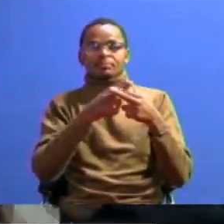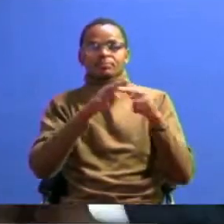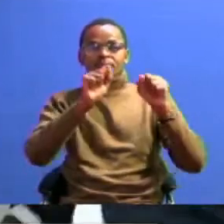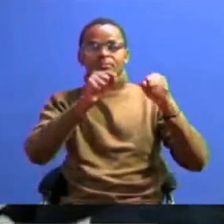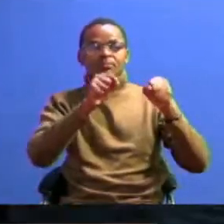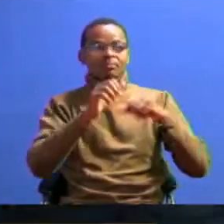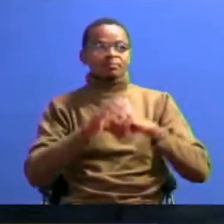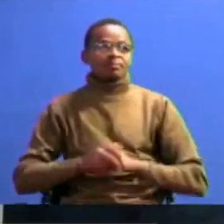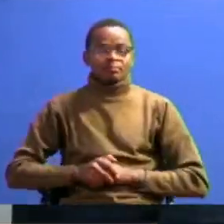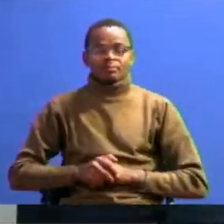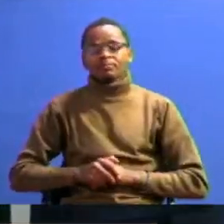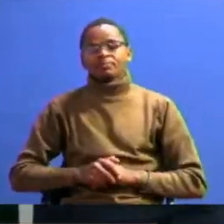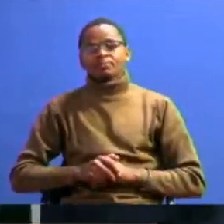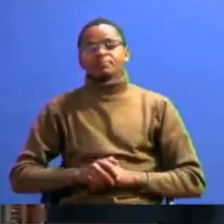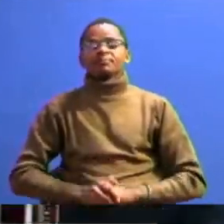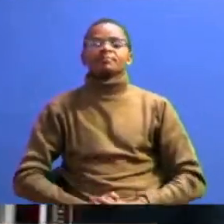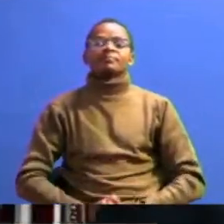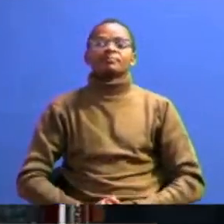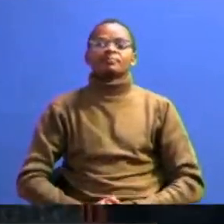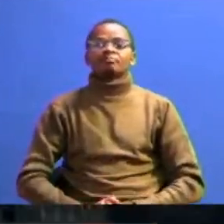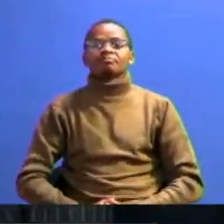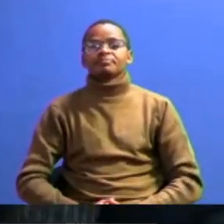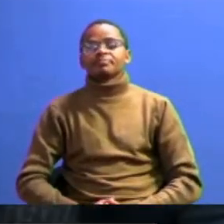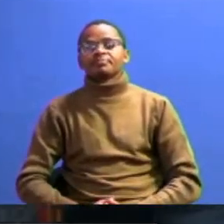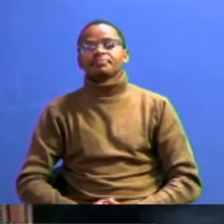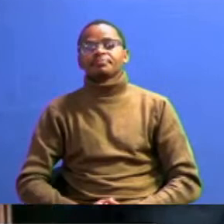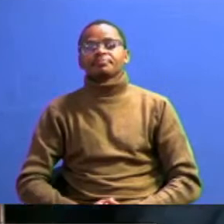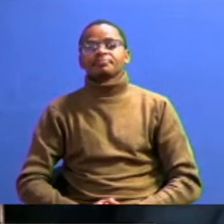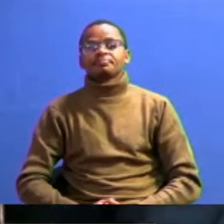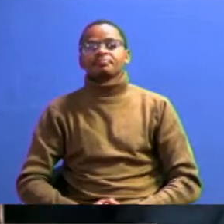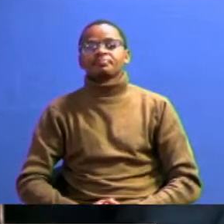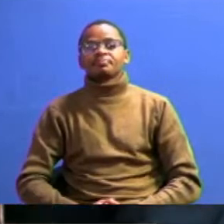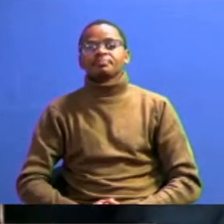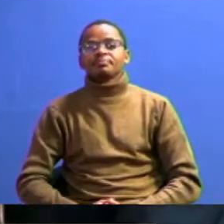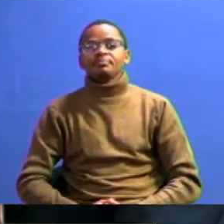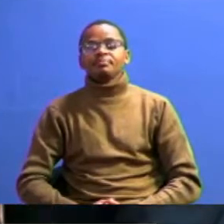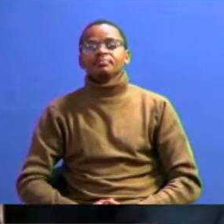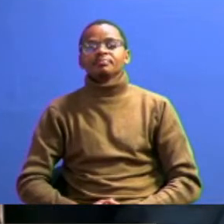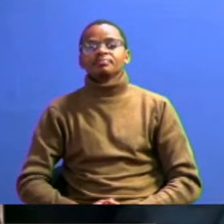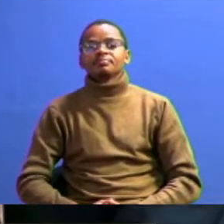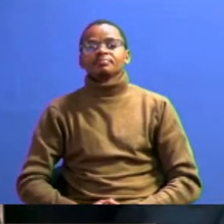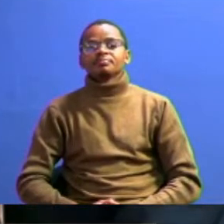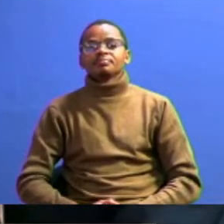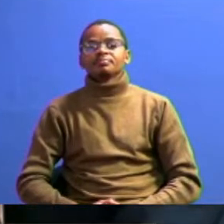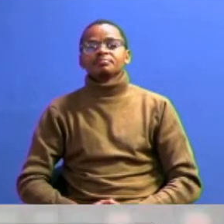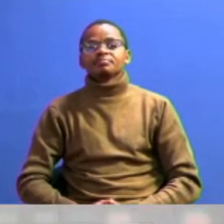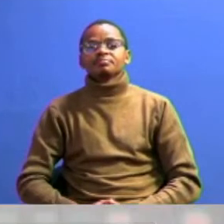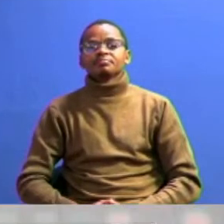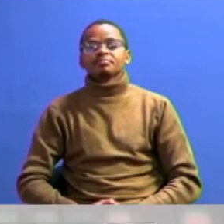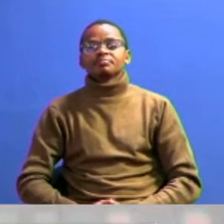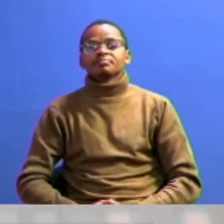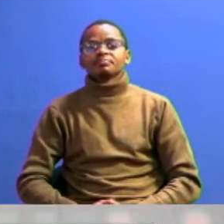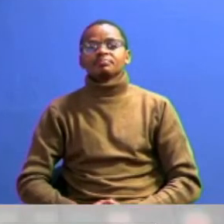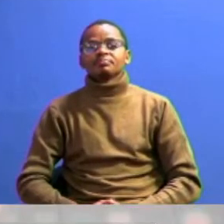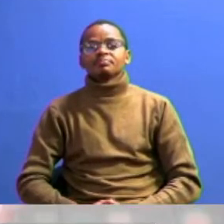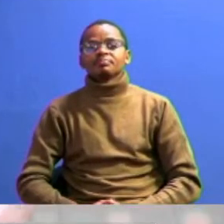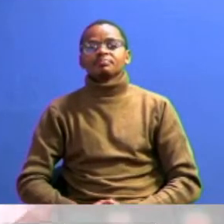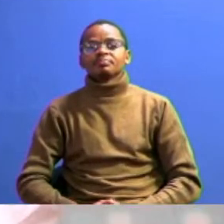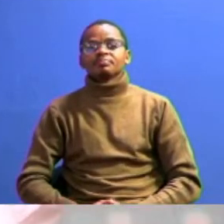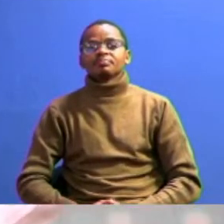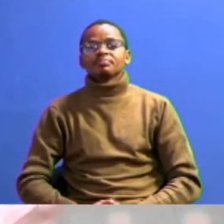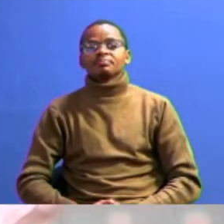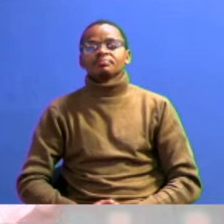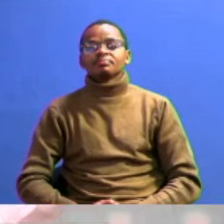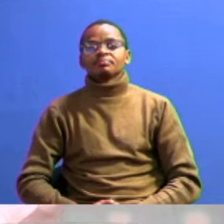possible. James Murekemwenda, KUTV. Now to